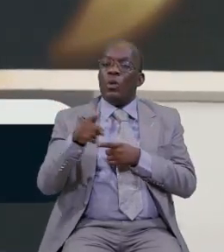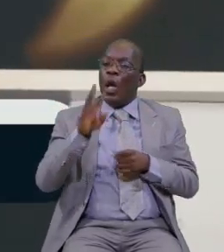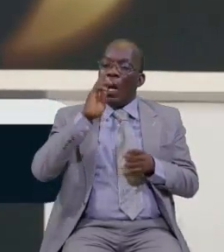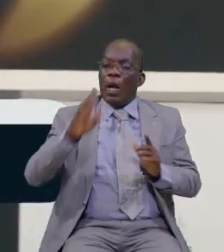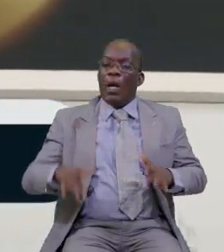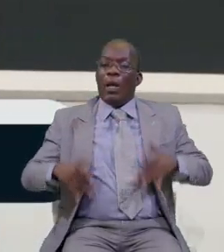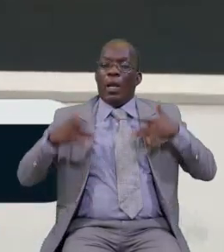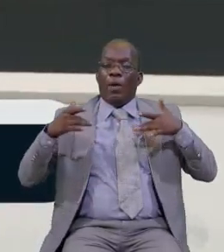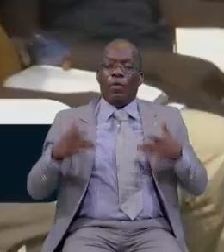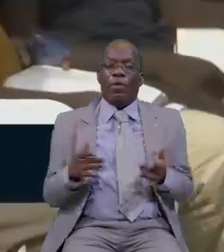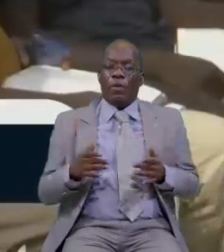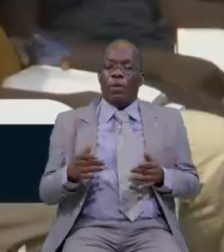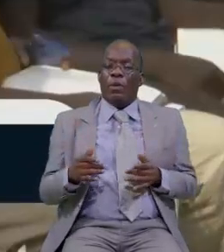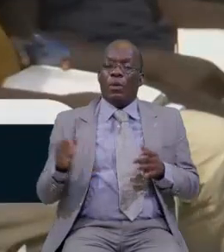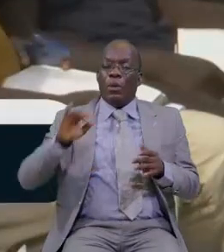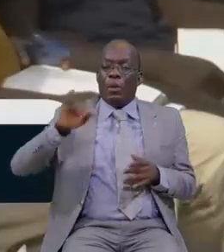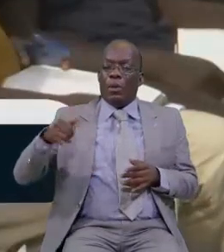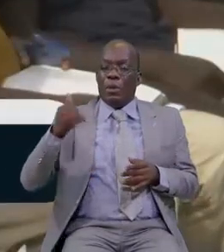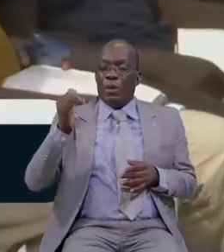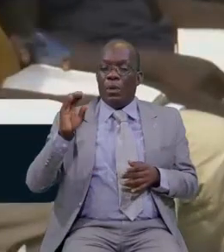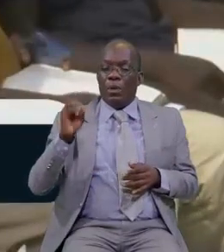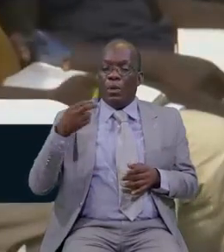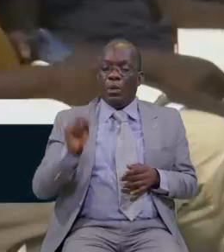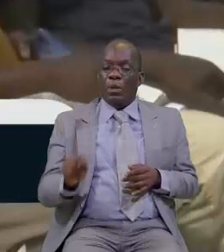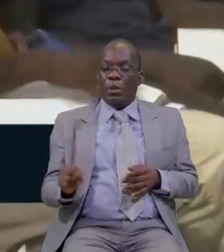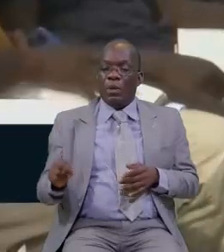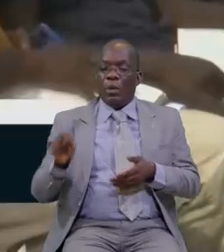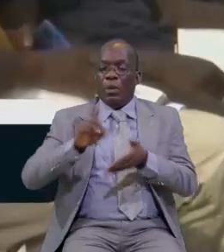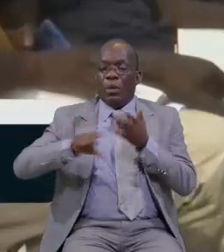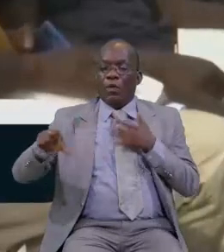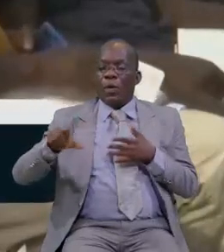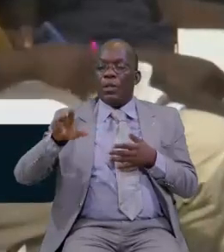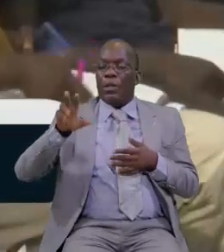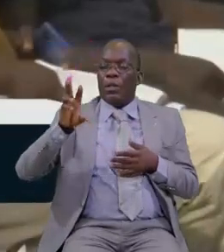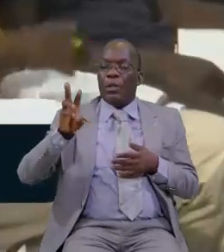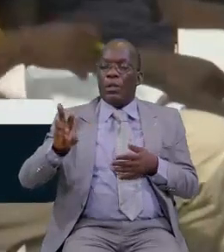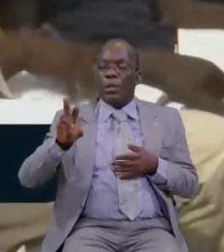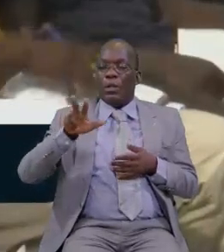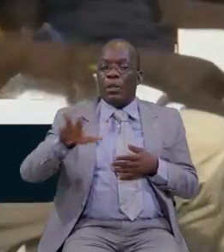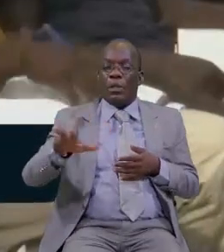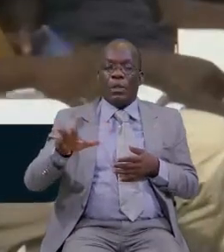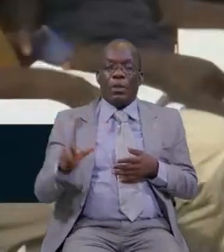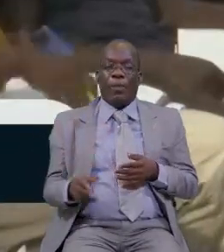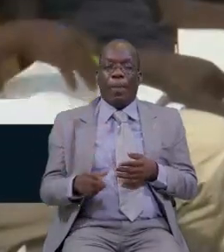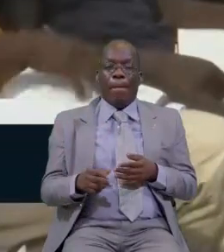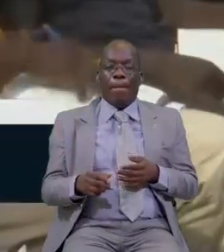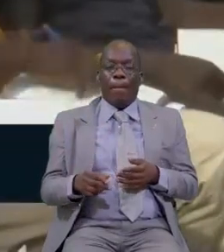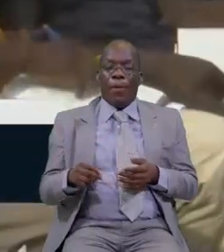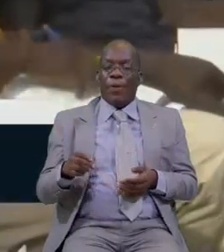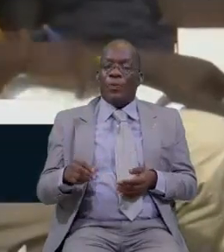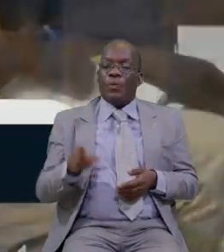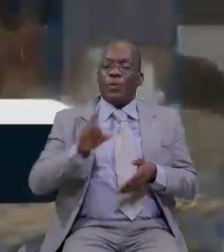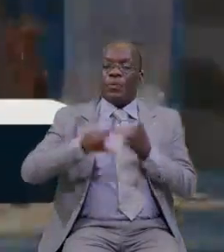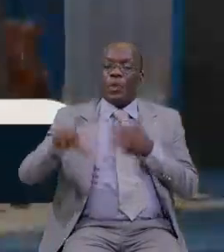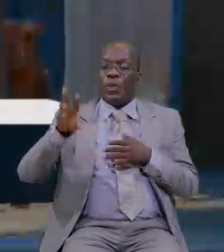63, John 6, verse 63. It tells us in verse 63, it